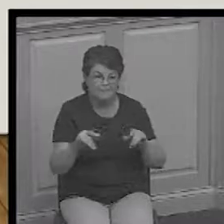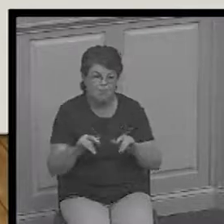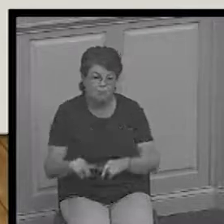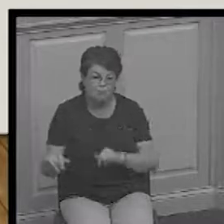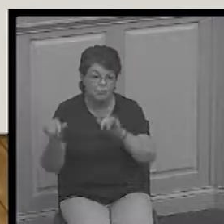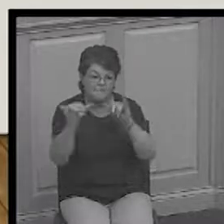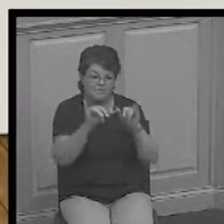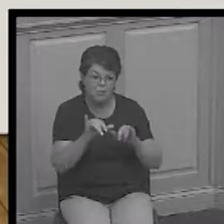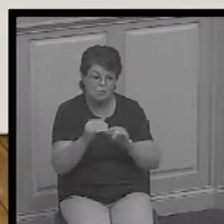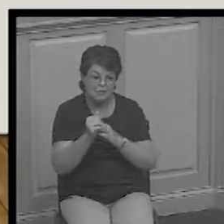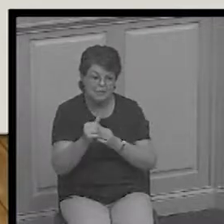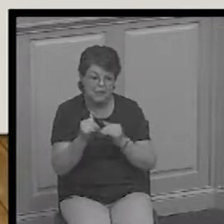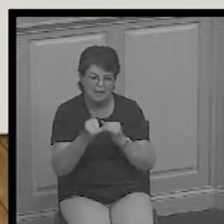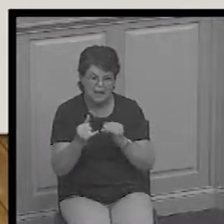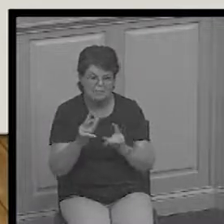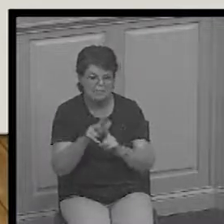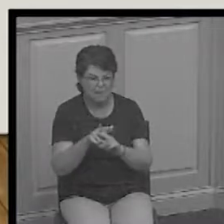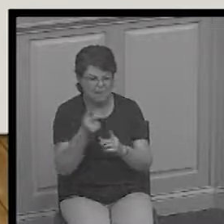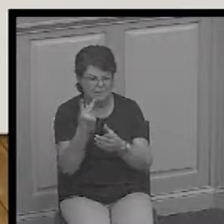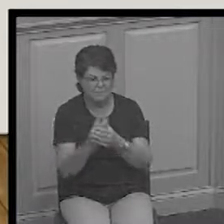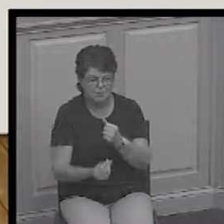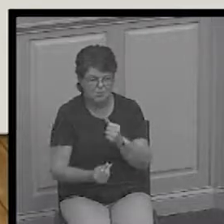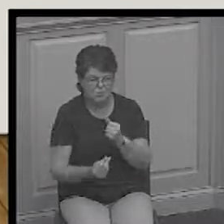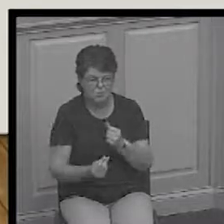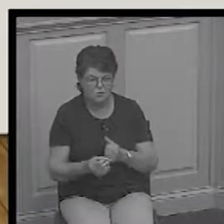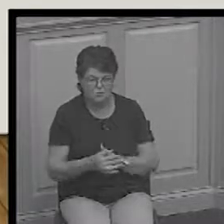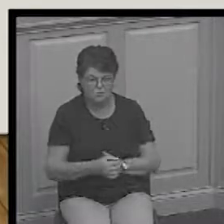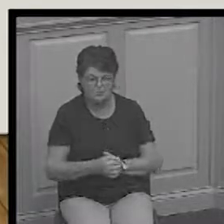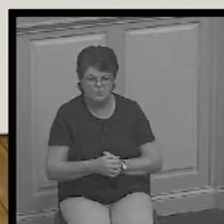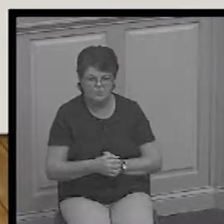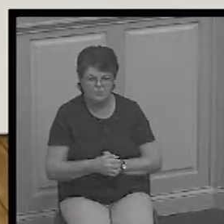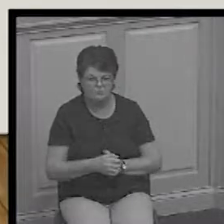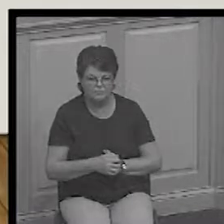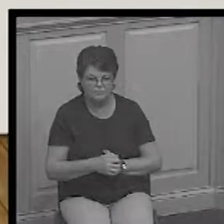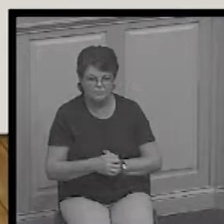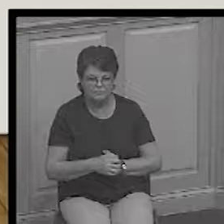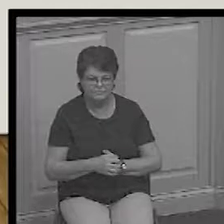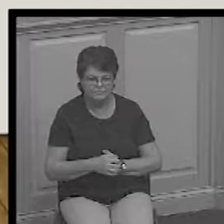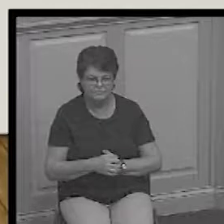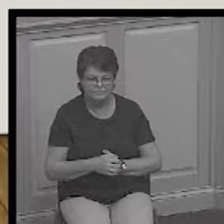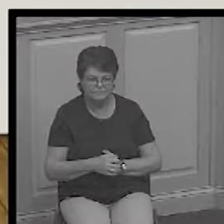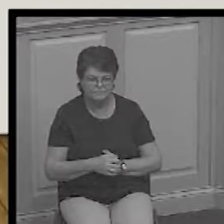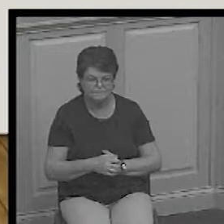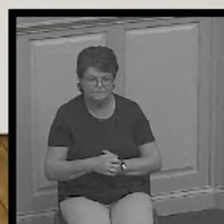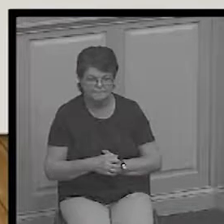are standards that apply to both.